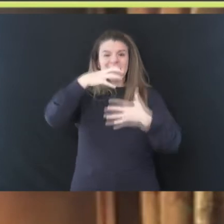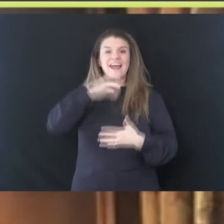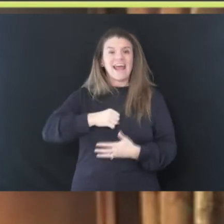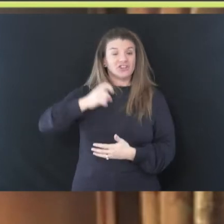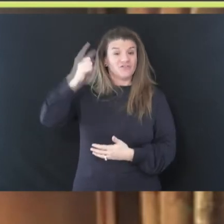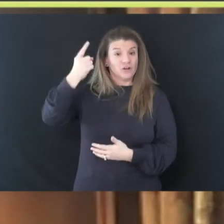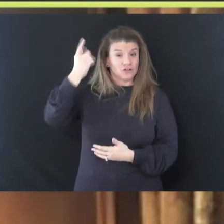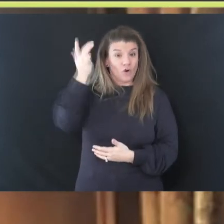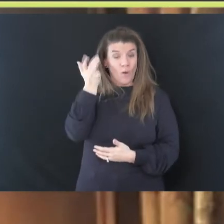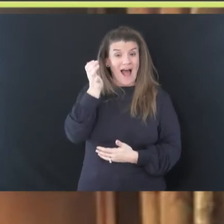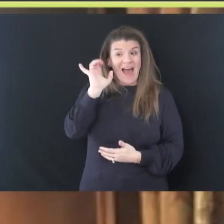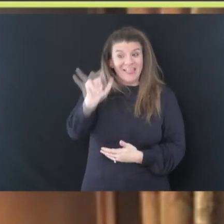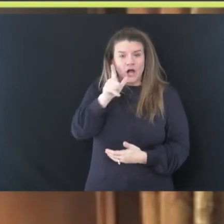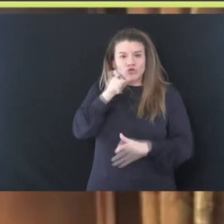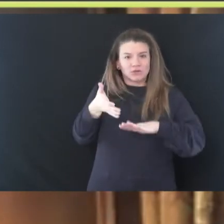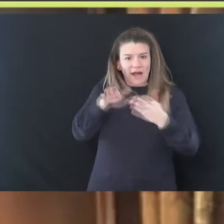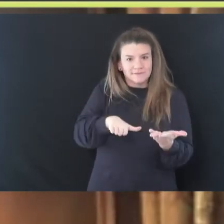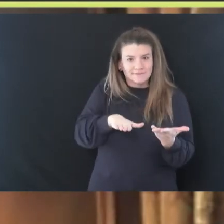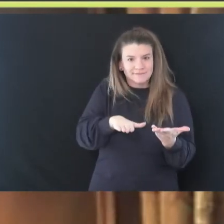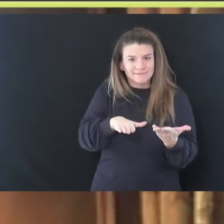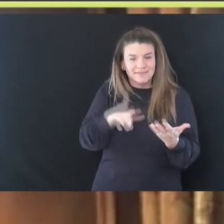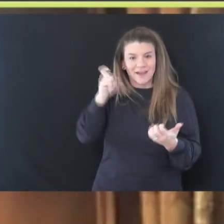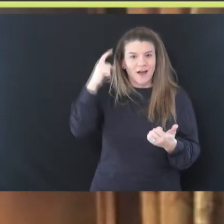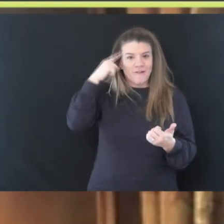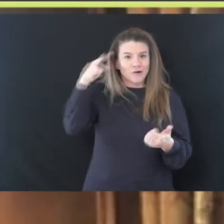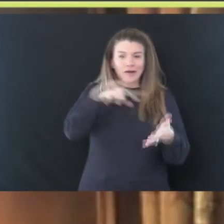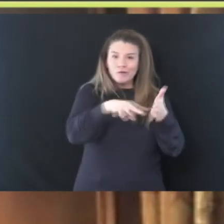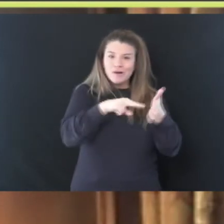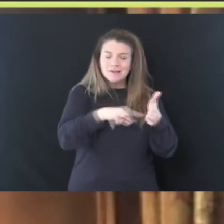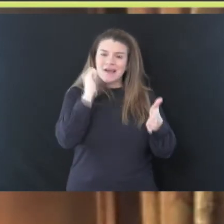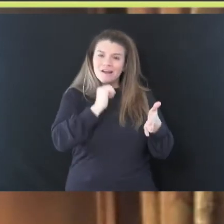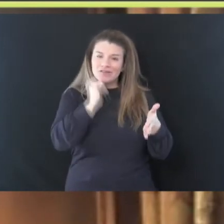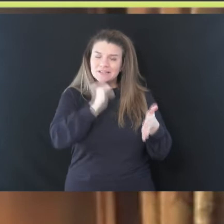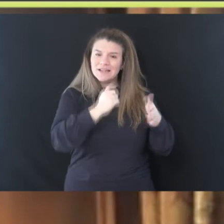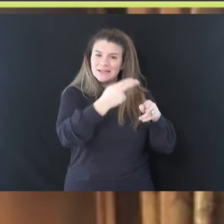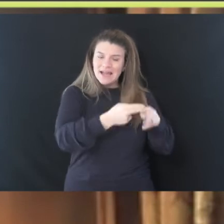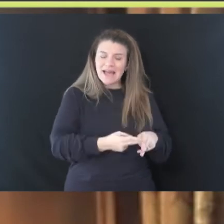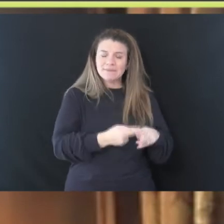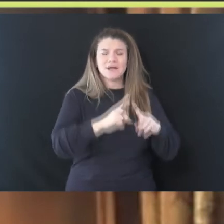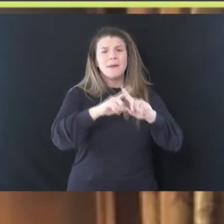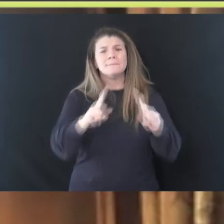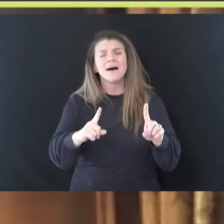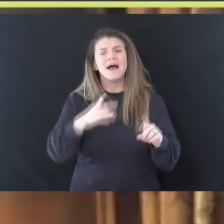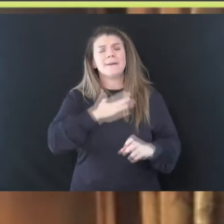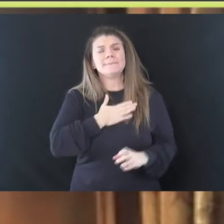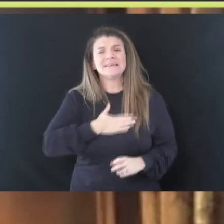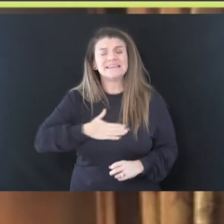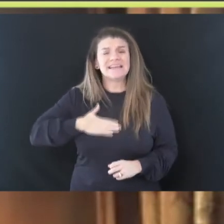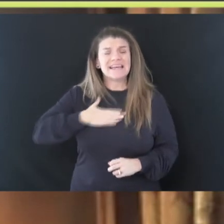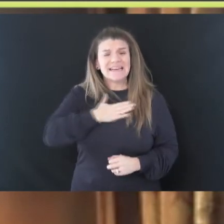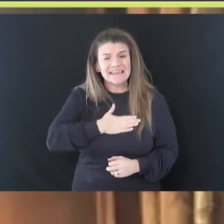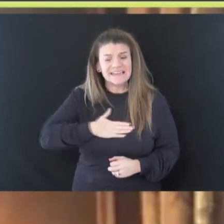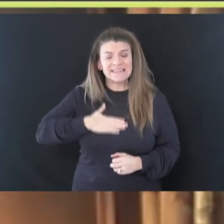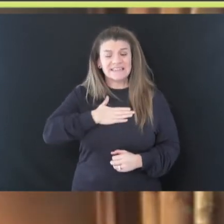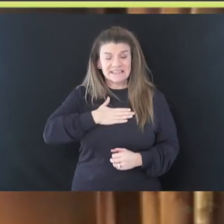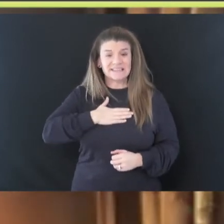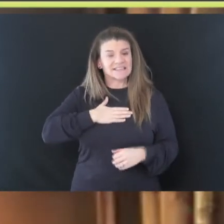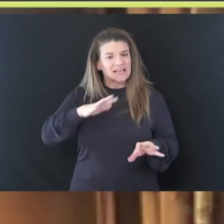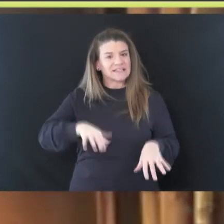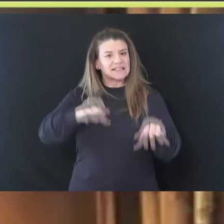because those are the people that are dying, that the governor reads the names every day. But please, please, please take